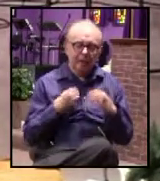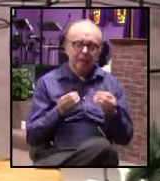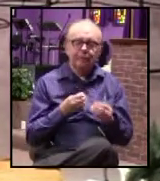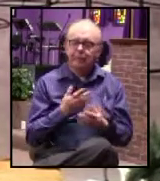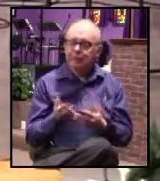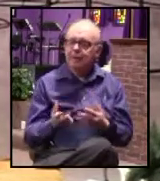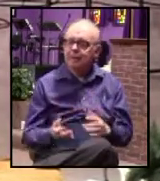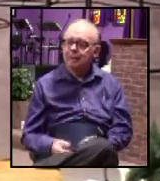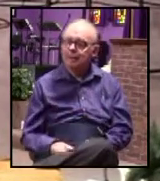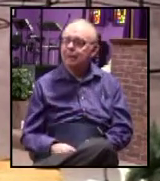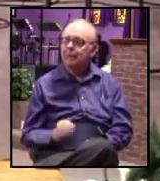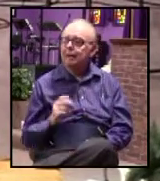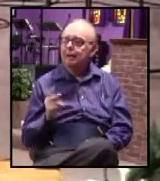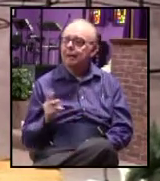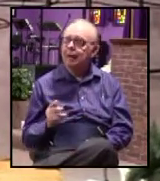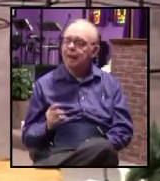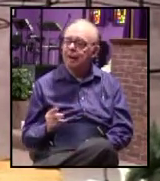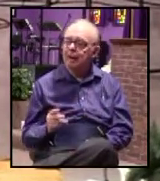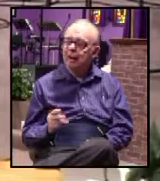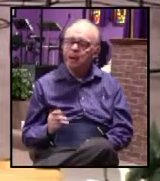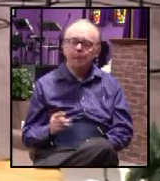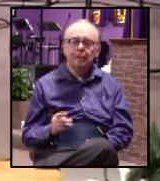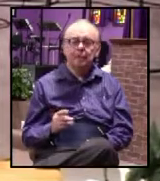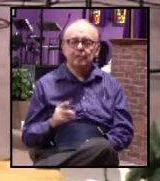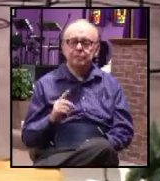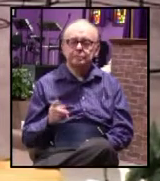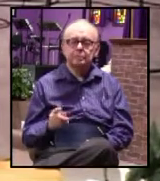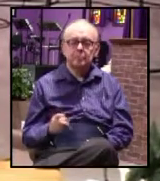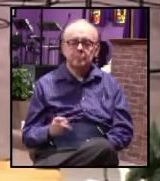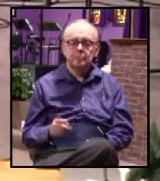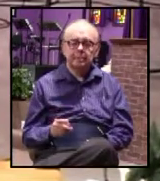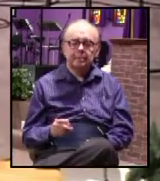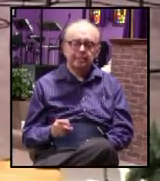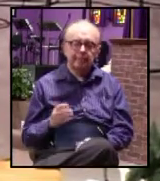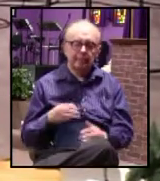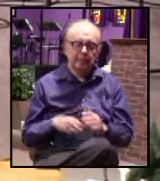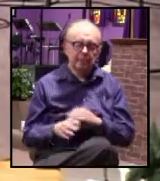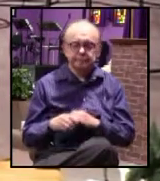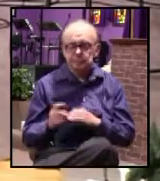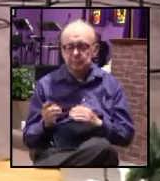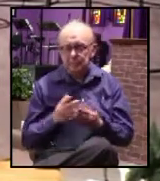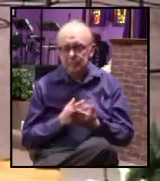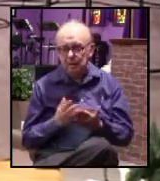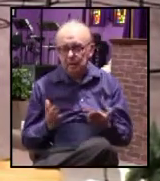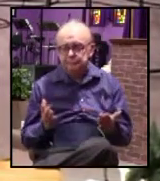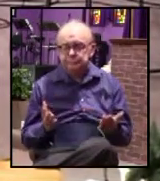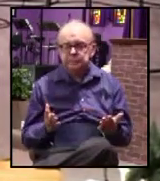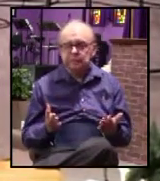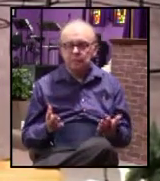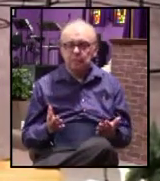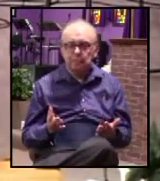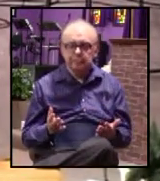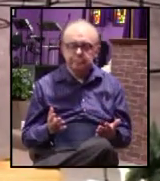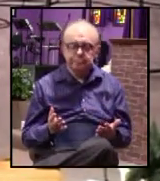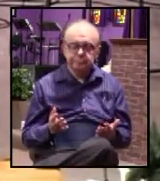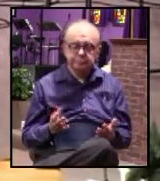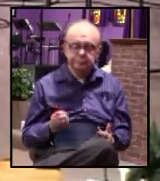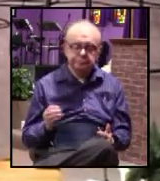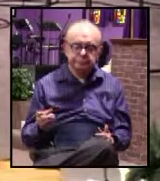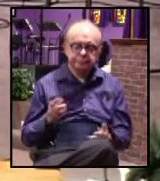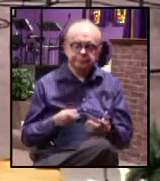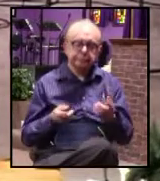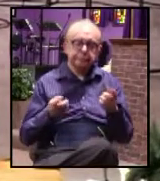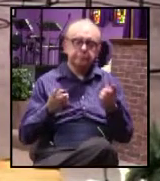one. Okay? And I'll go on to there, and I'll go into these other things. And so